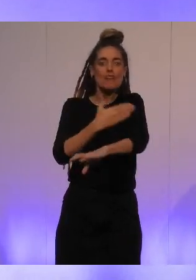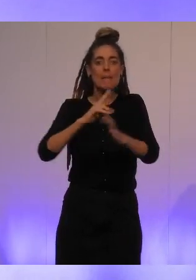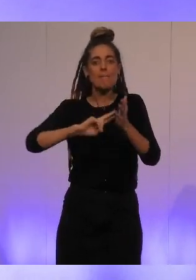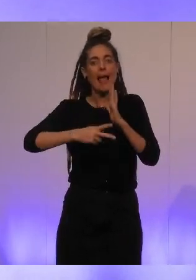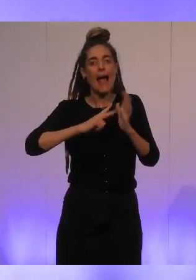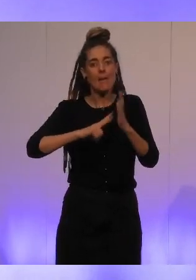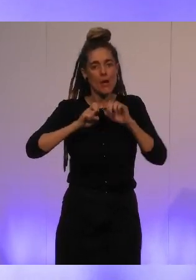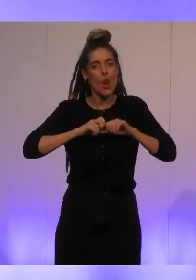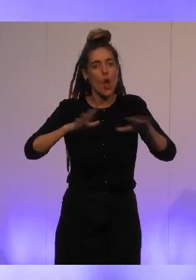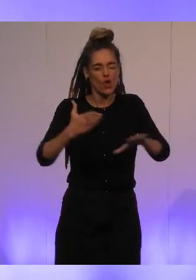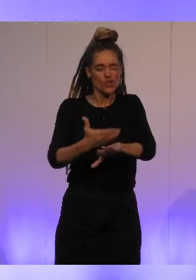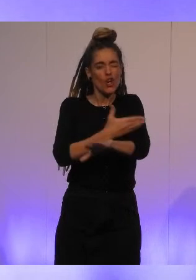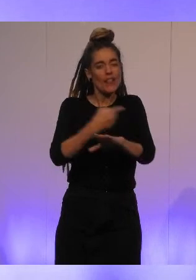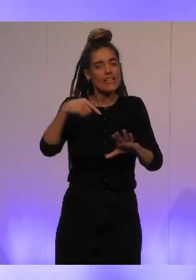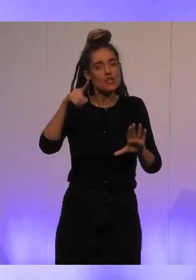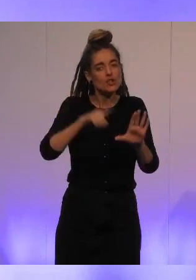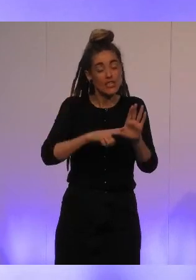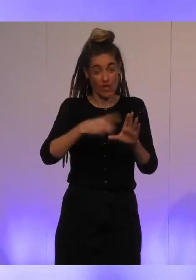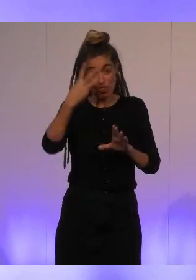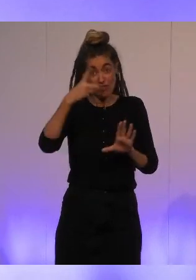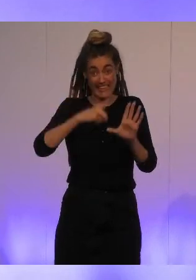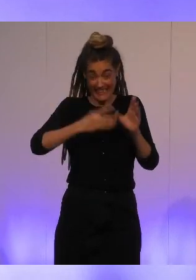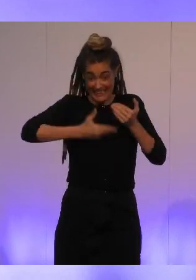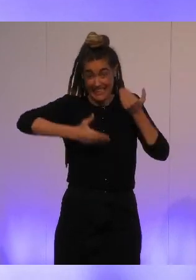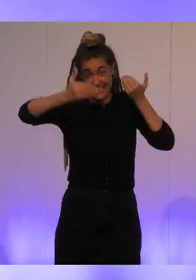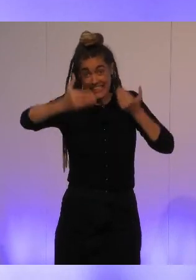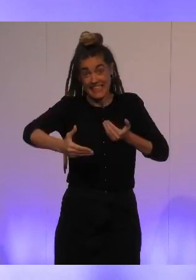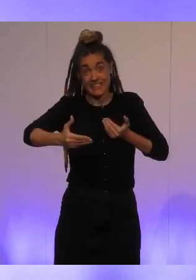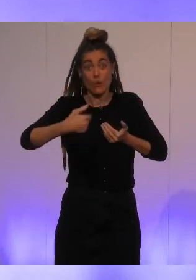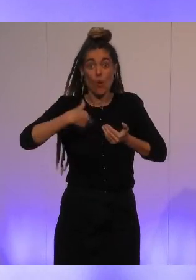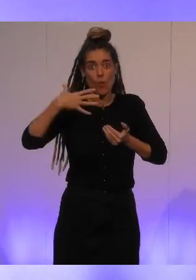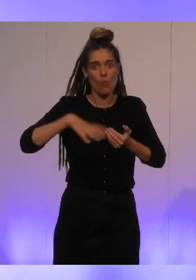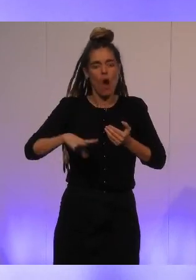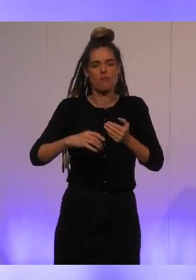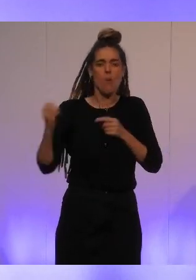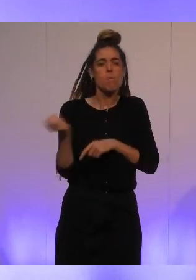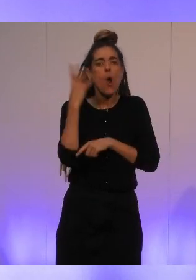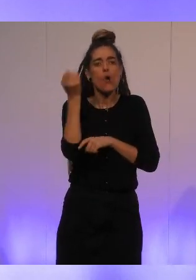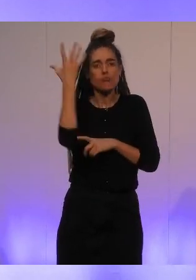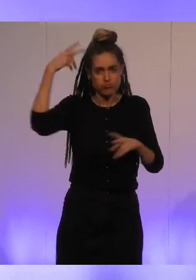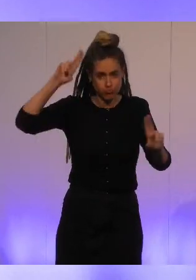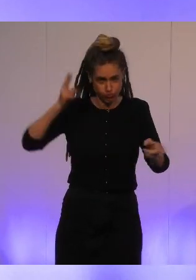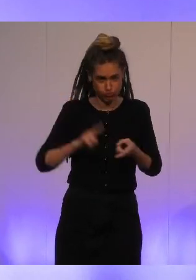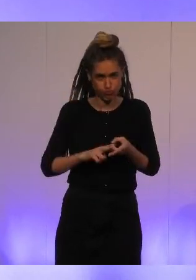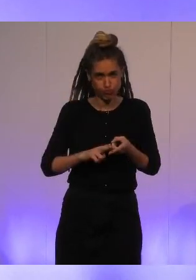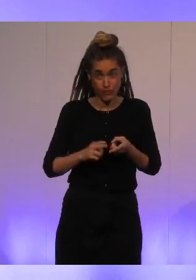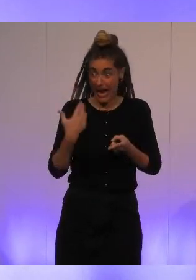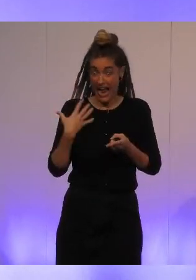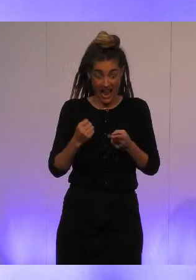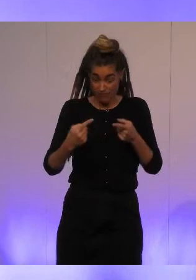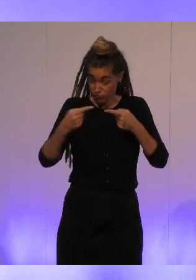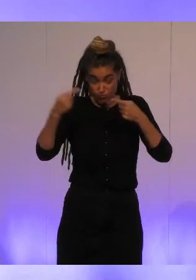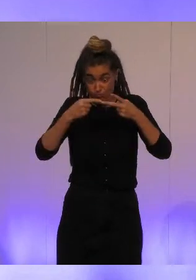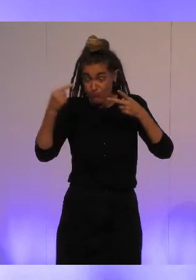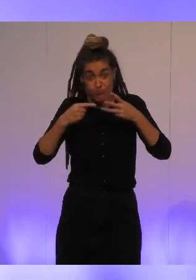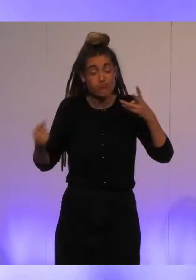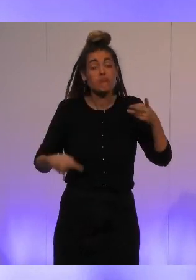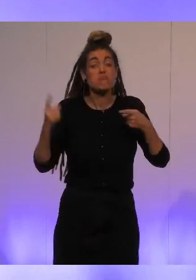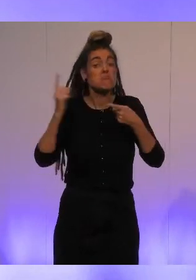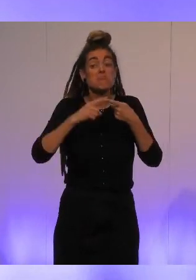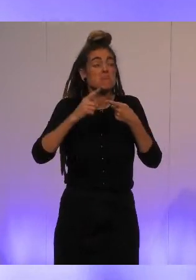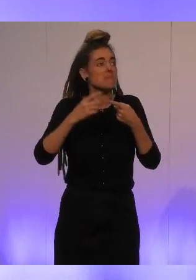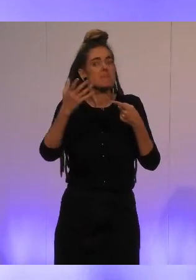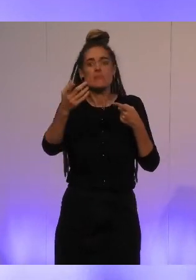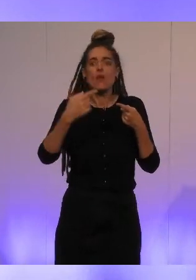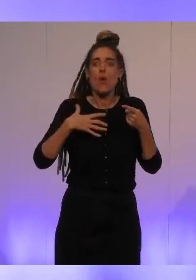year, a 3-year plan aiming to reduce greenhouse emissions. We have a number of initiatives, including those designed